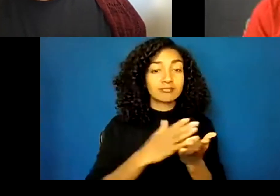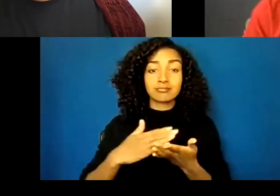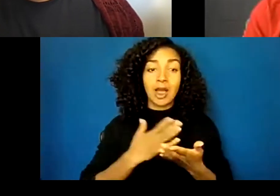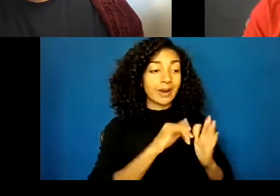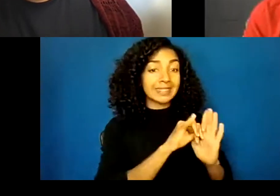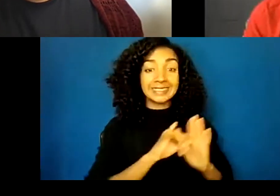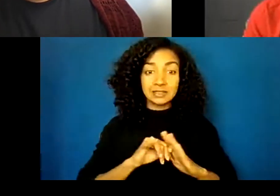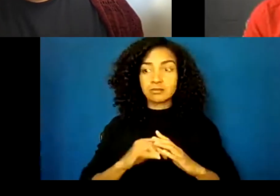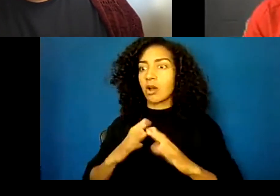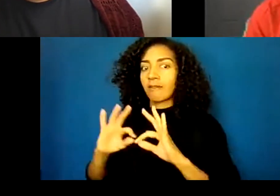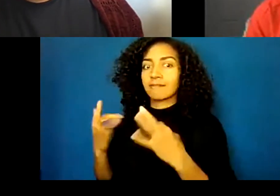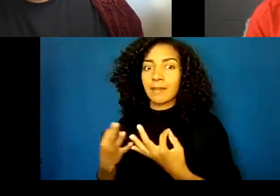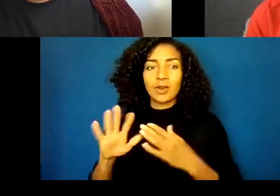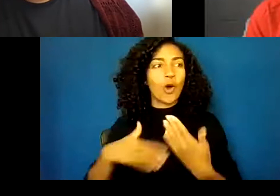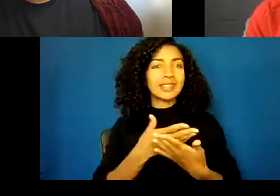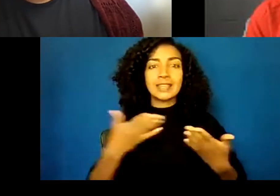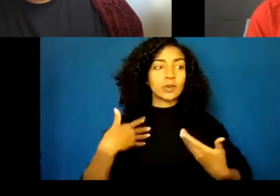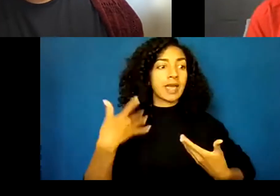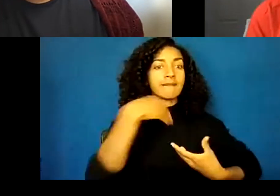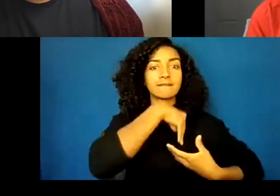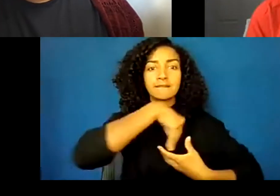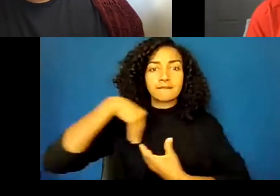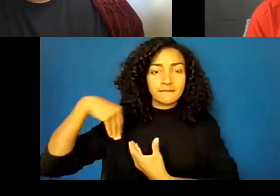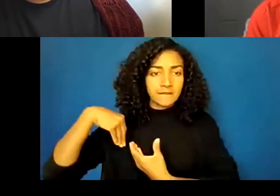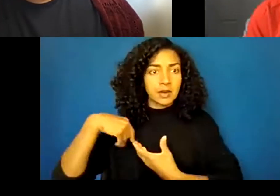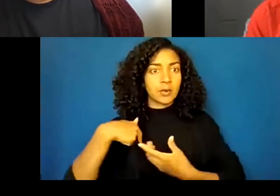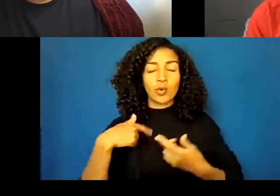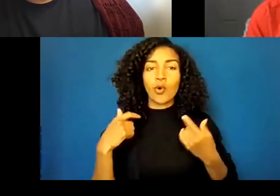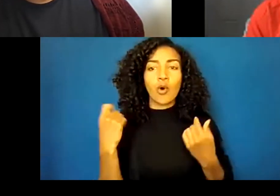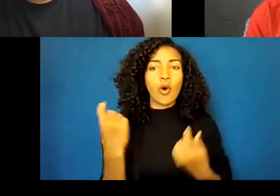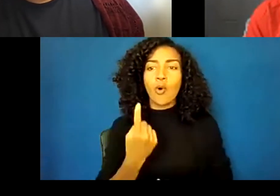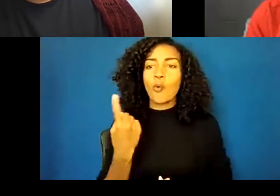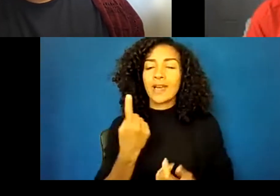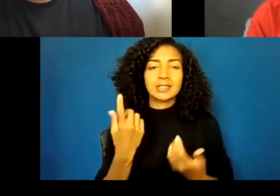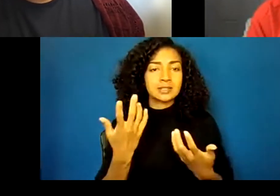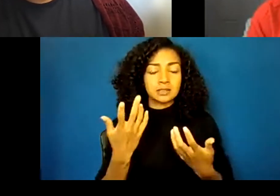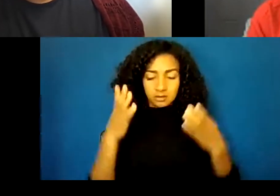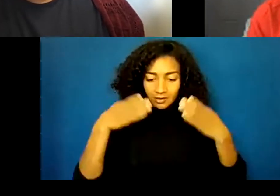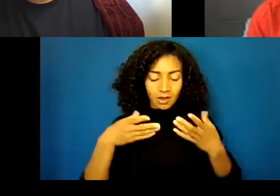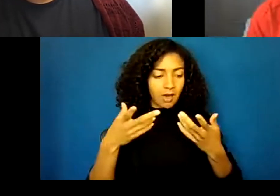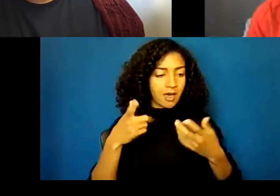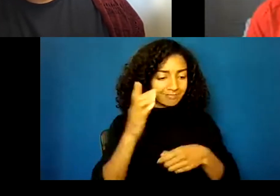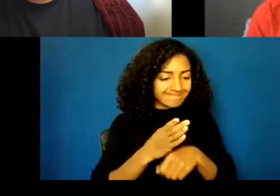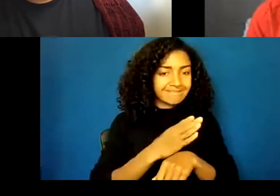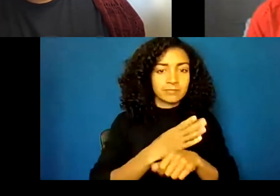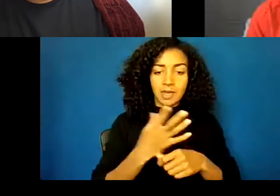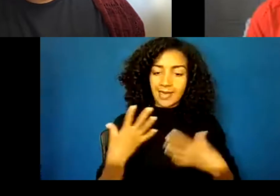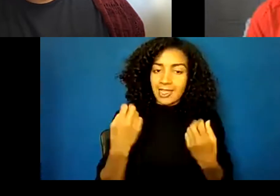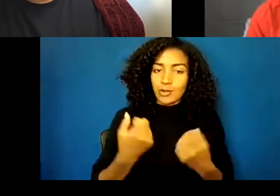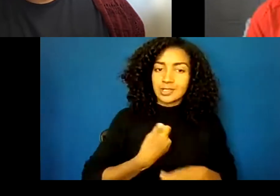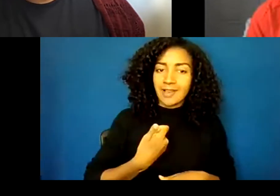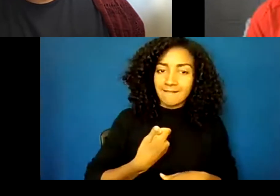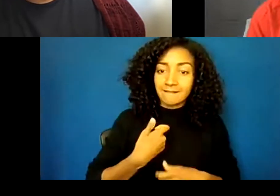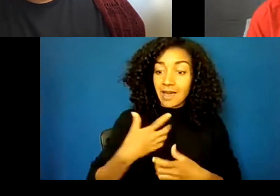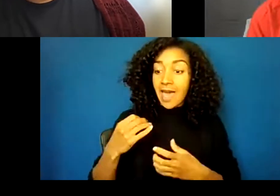things that we carry with us, and how we are we're always just working on healing ourselves as we're working on, healing the generations that are to